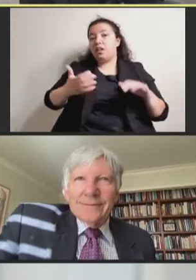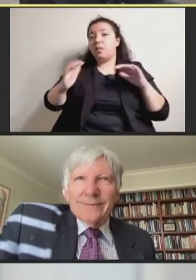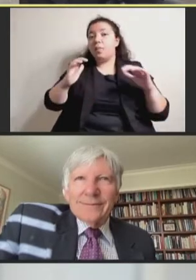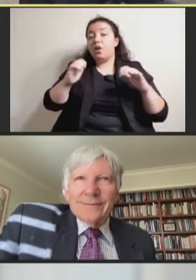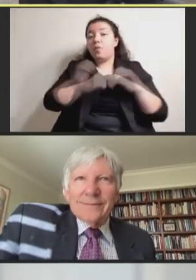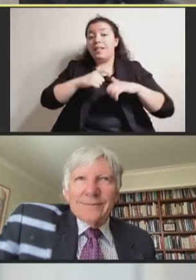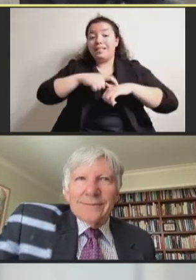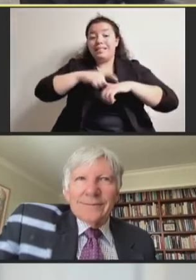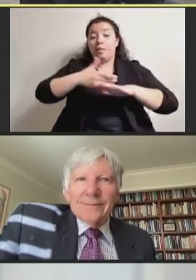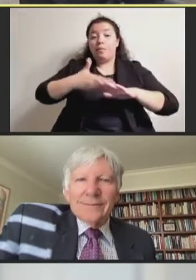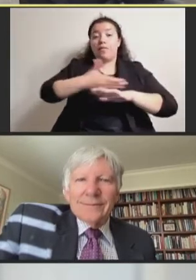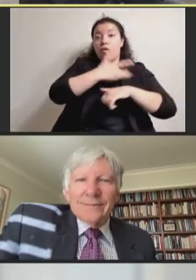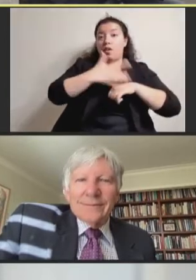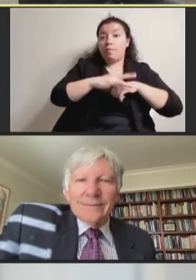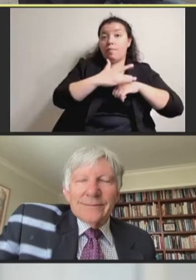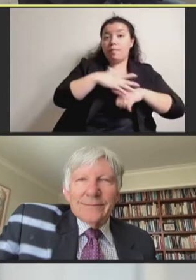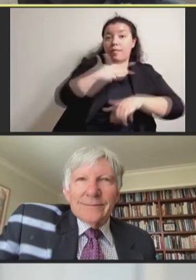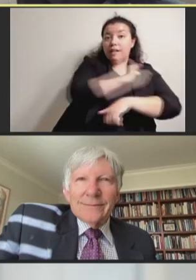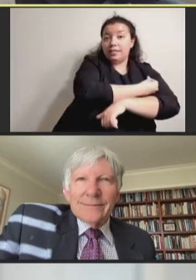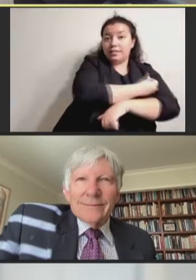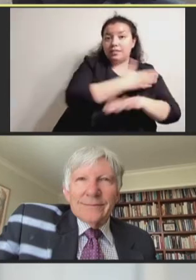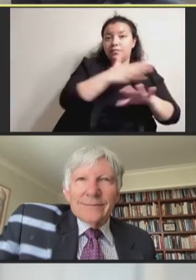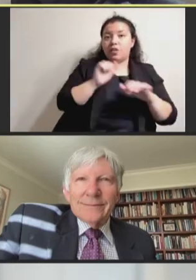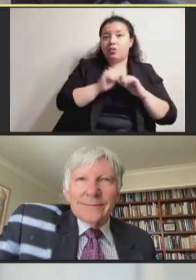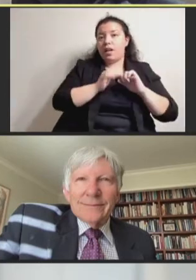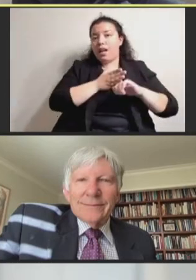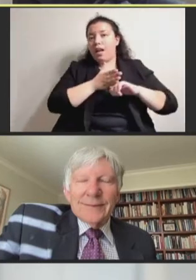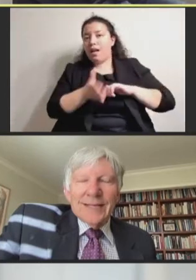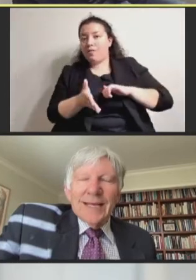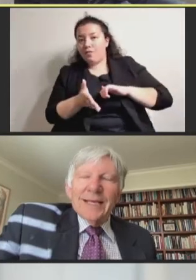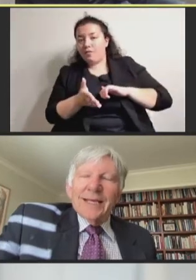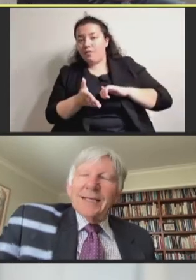availability regarding risk-benefit perception?